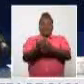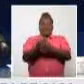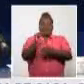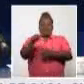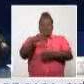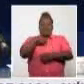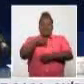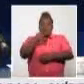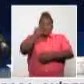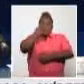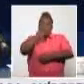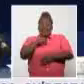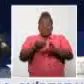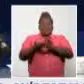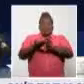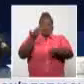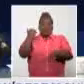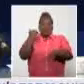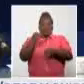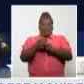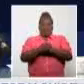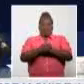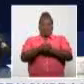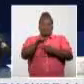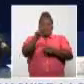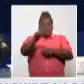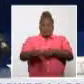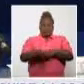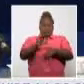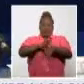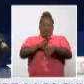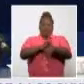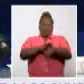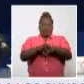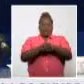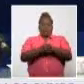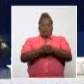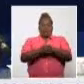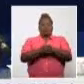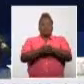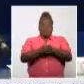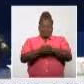confirmed, which gives a negative balance.